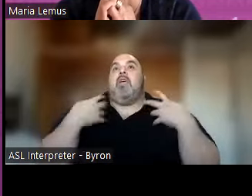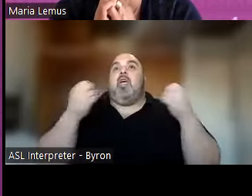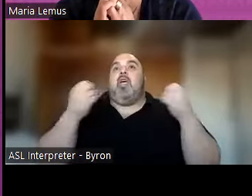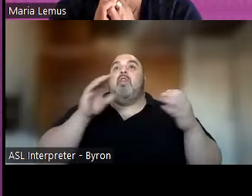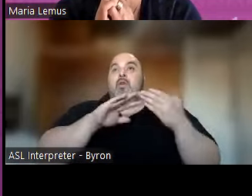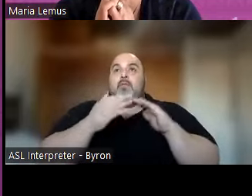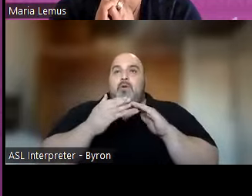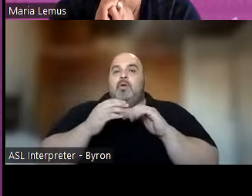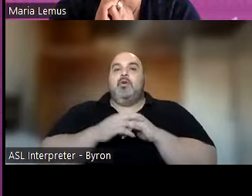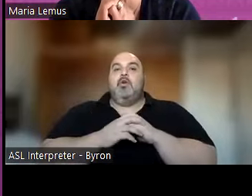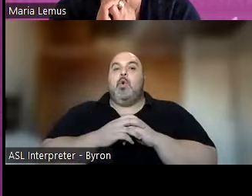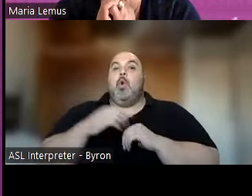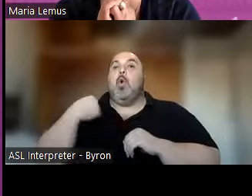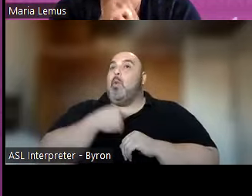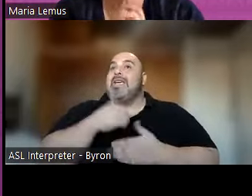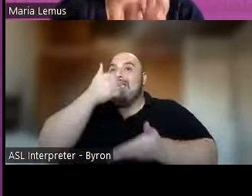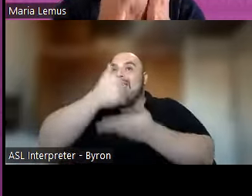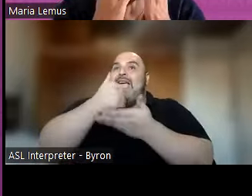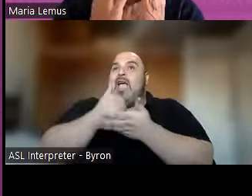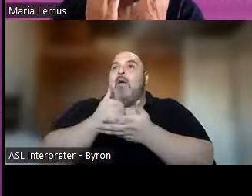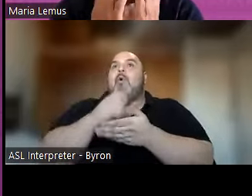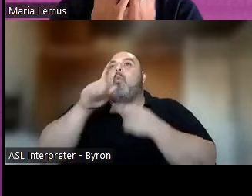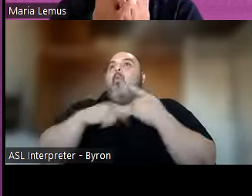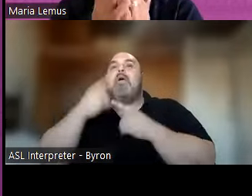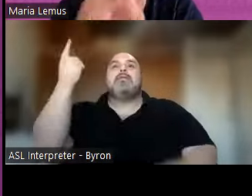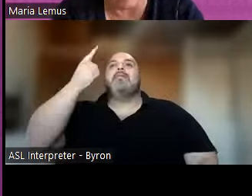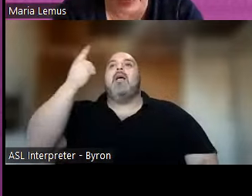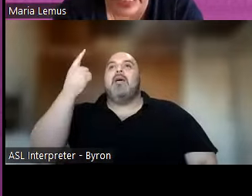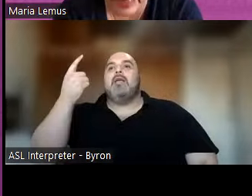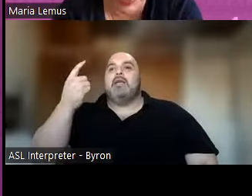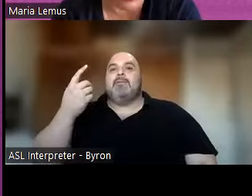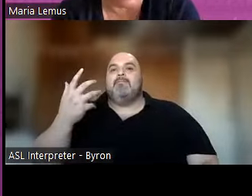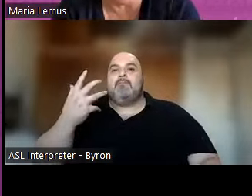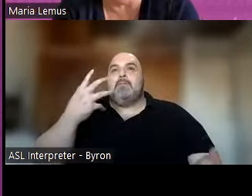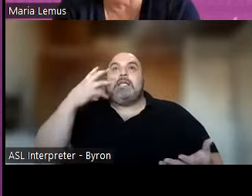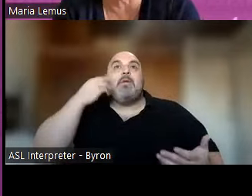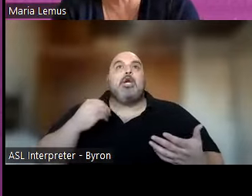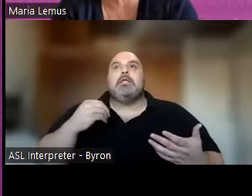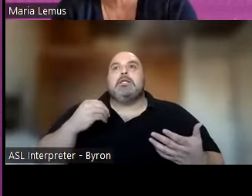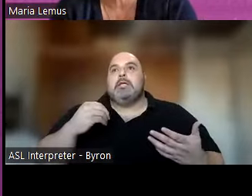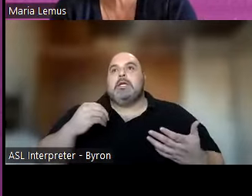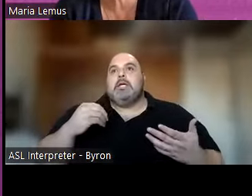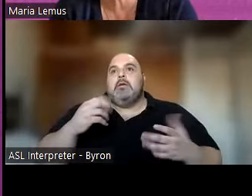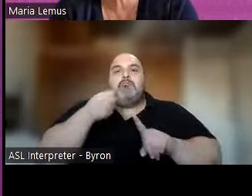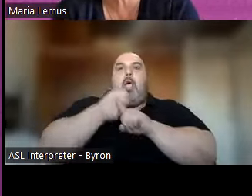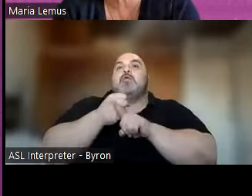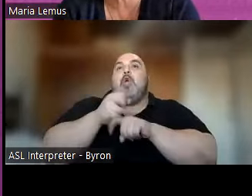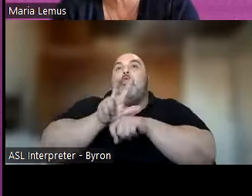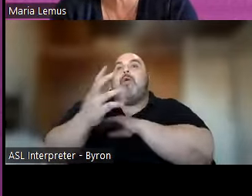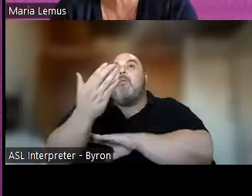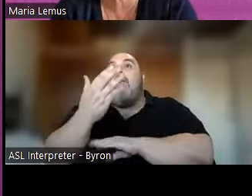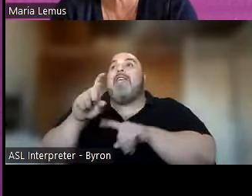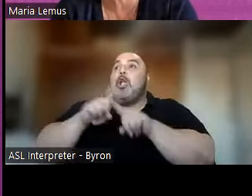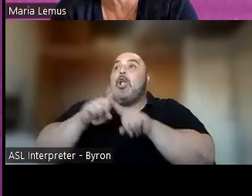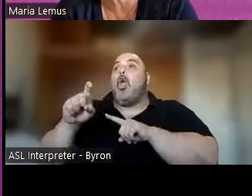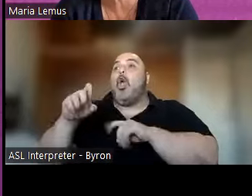can help our when somebody is having an episode at 3 o'clock in the morning, they can call on a promotora